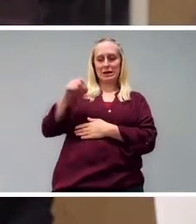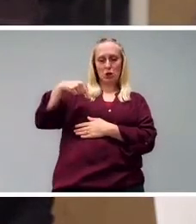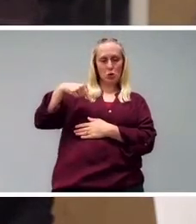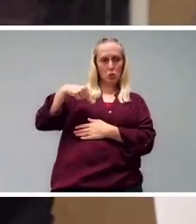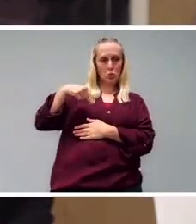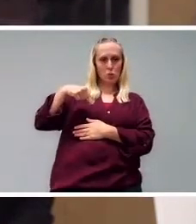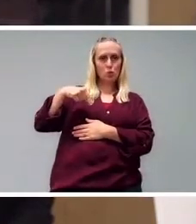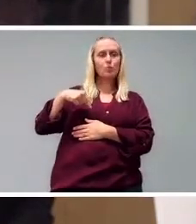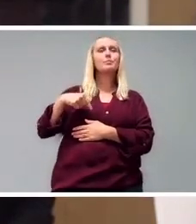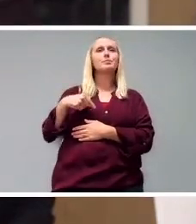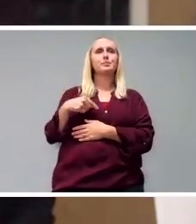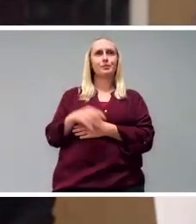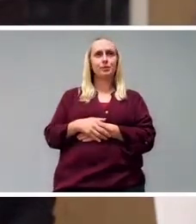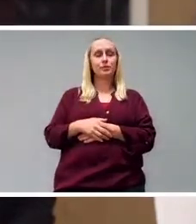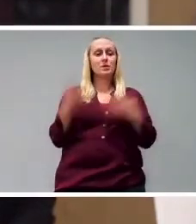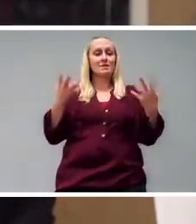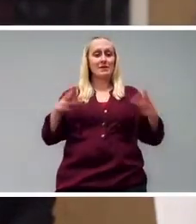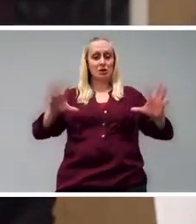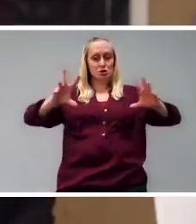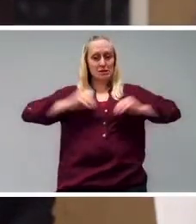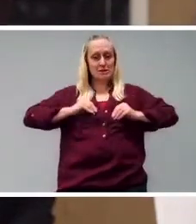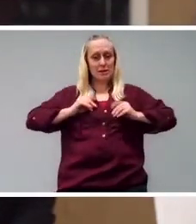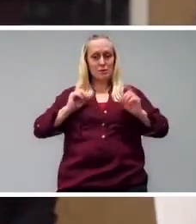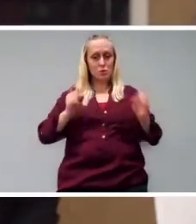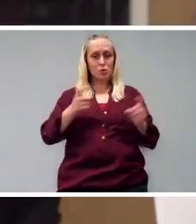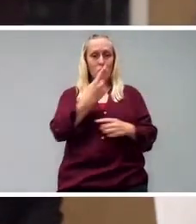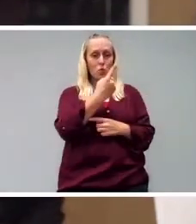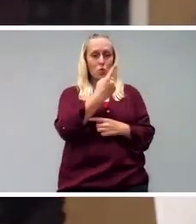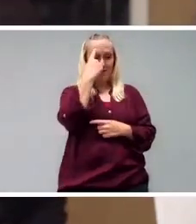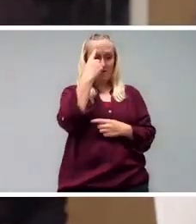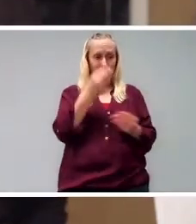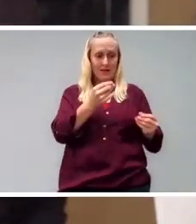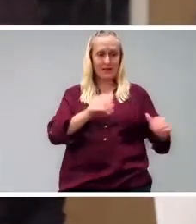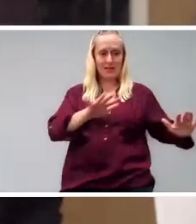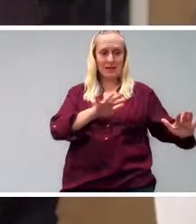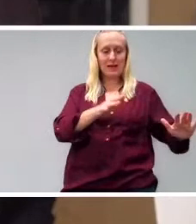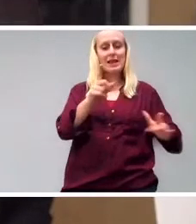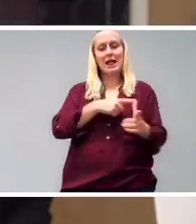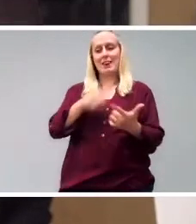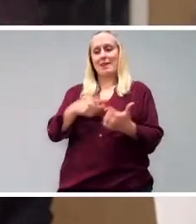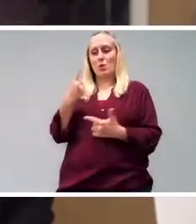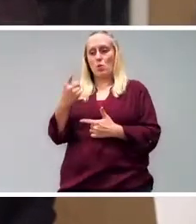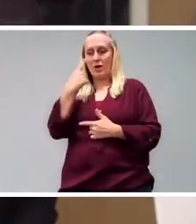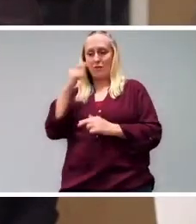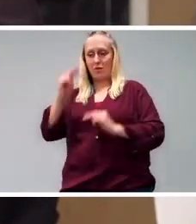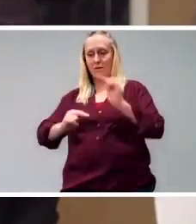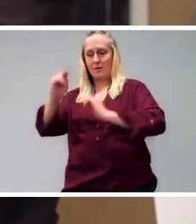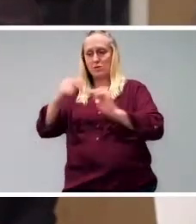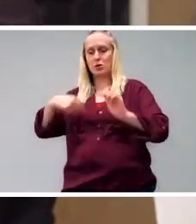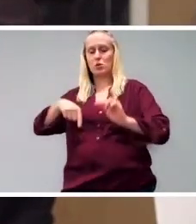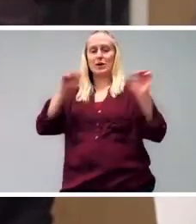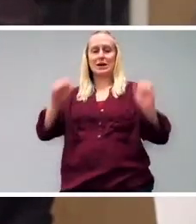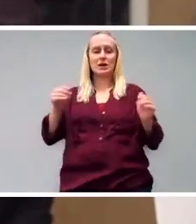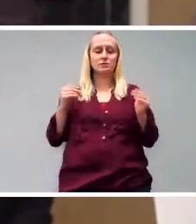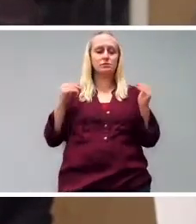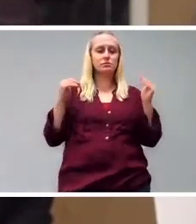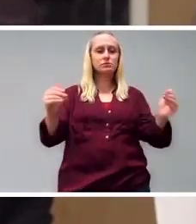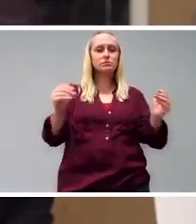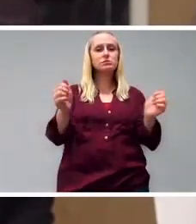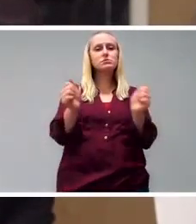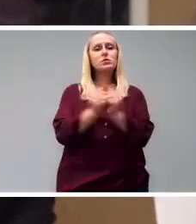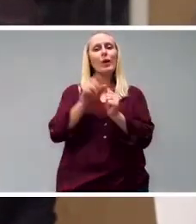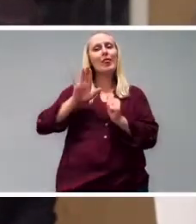the donations are accepted, one for the land and one for the buildings, that we will then move through their